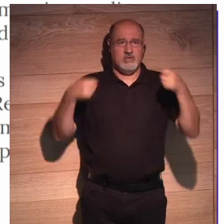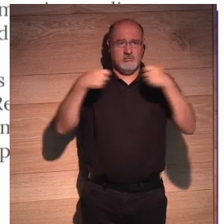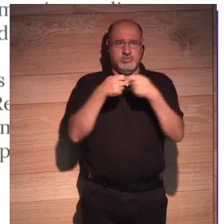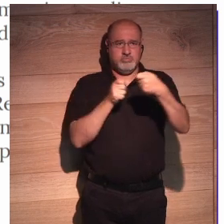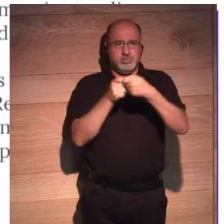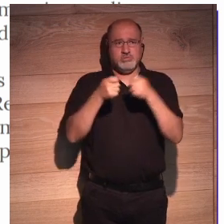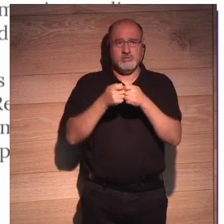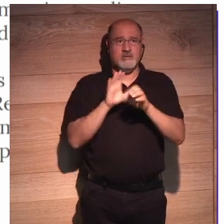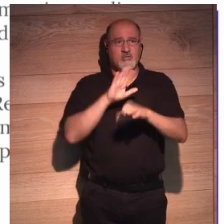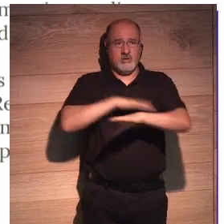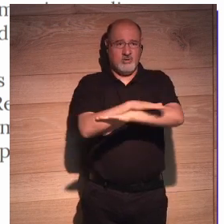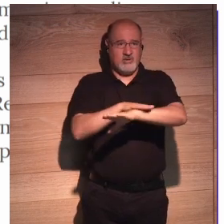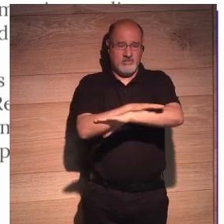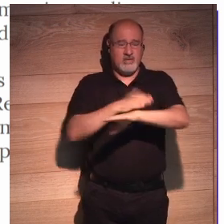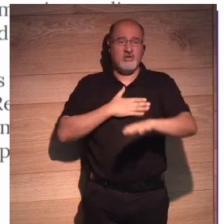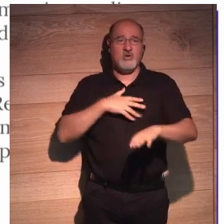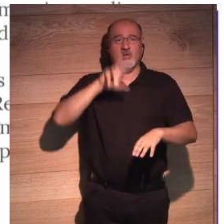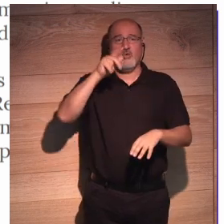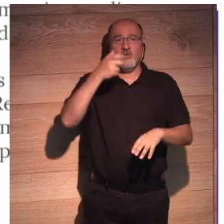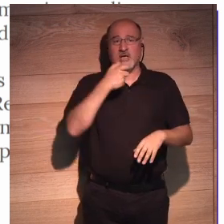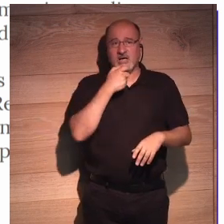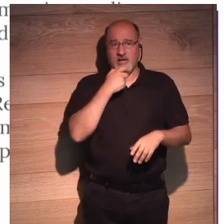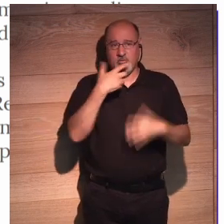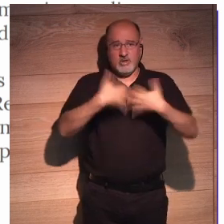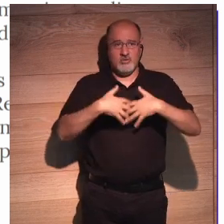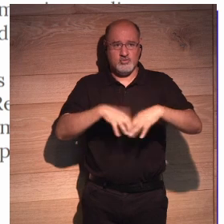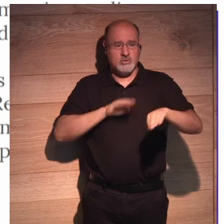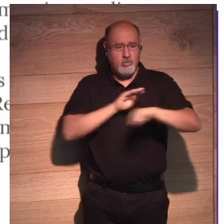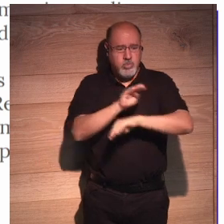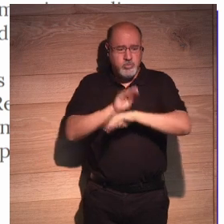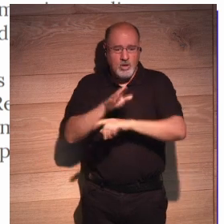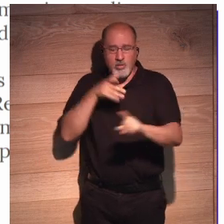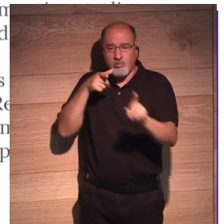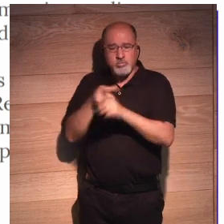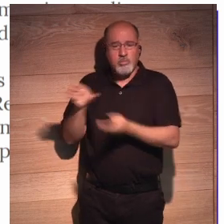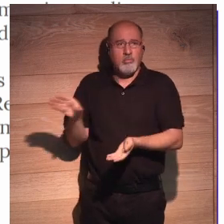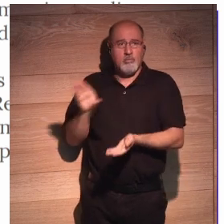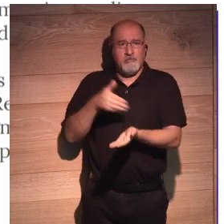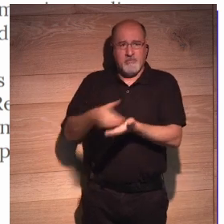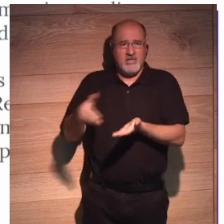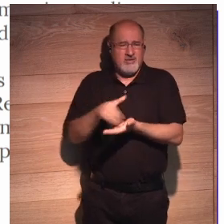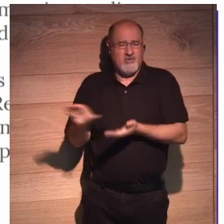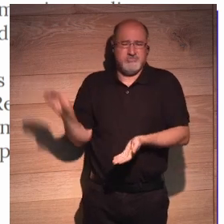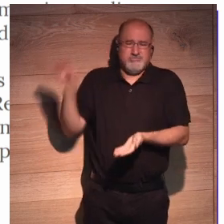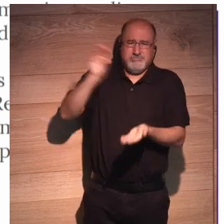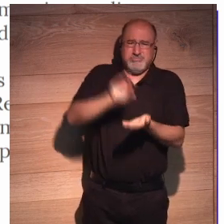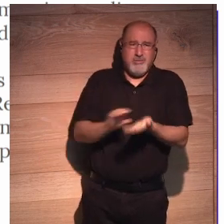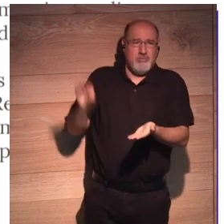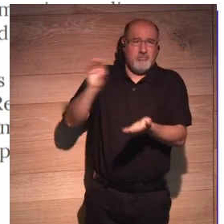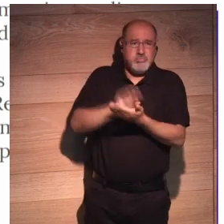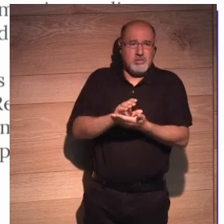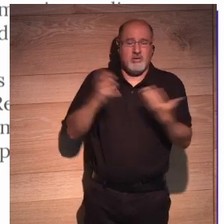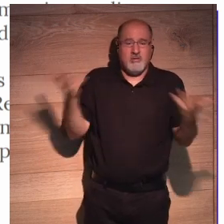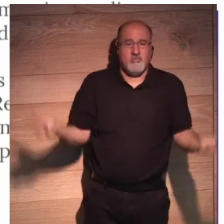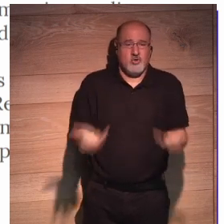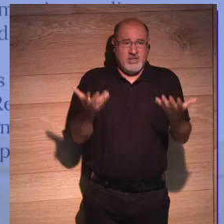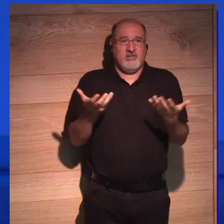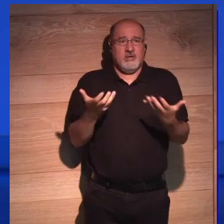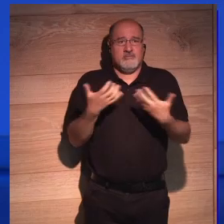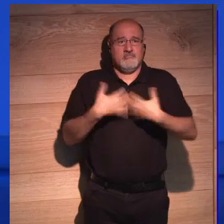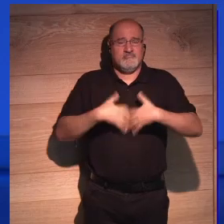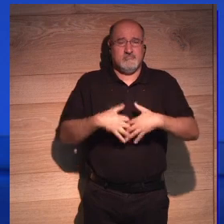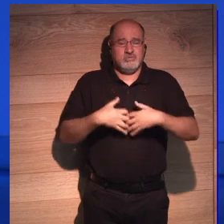strategy, have this £33 million fund for immersive media called Audiences of the Future, and that